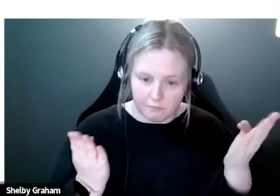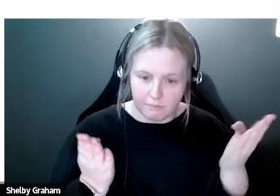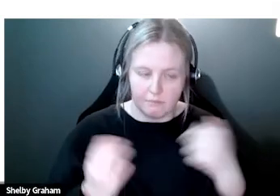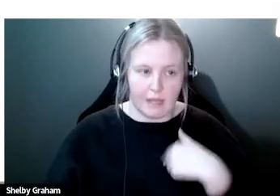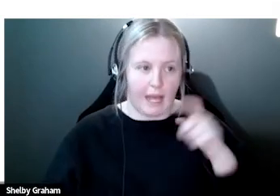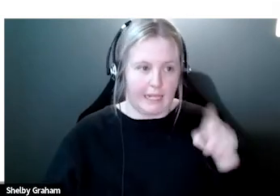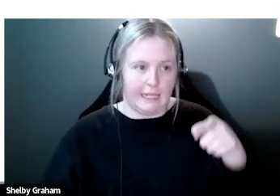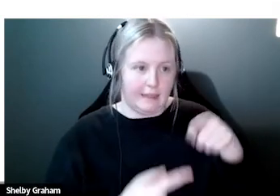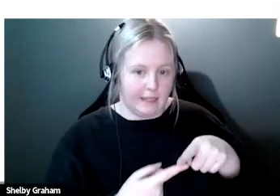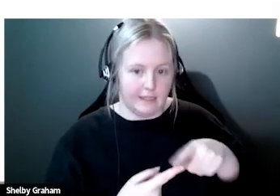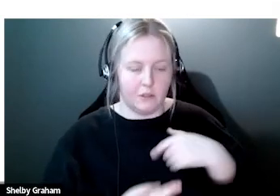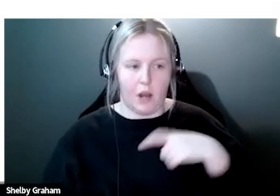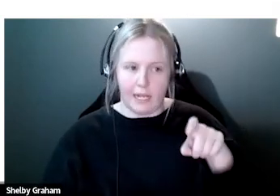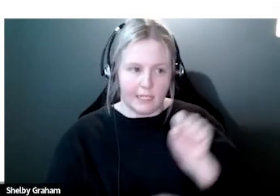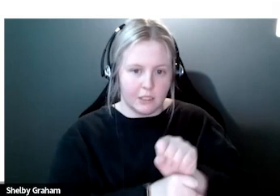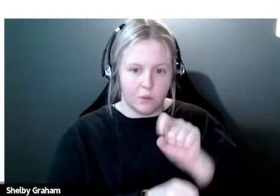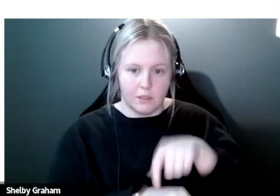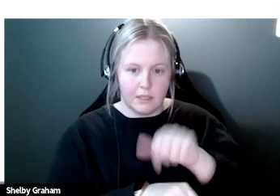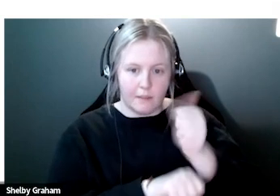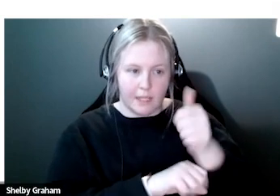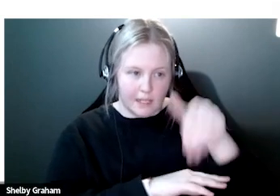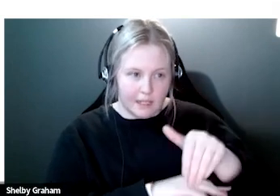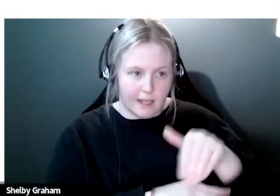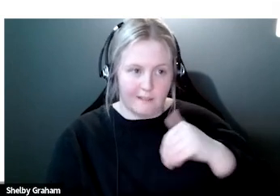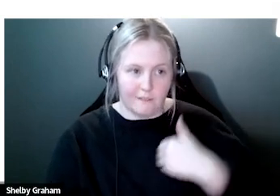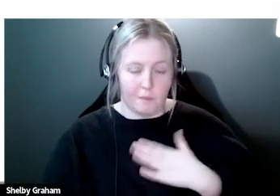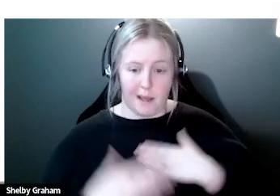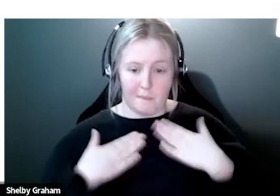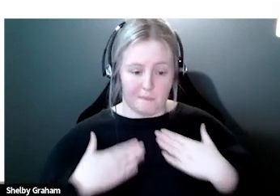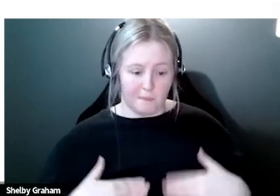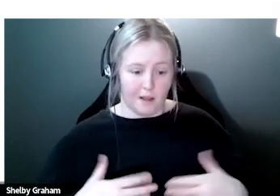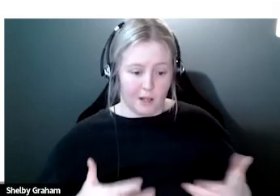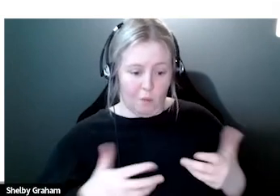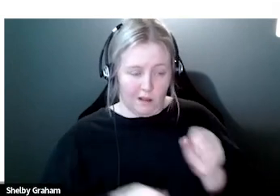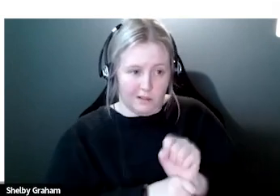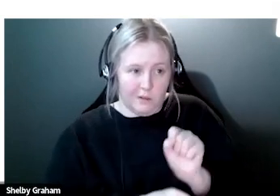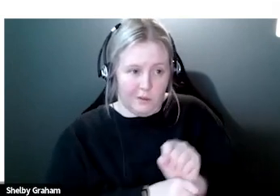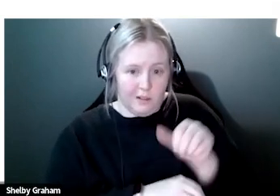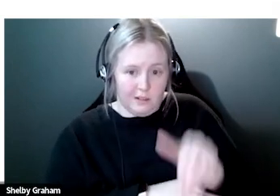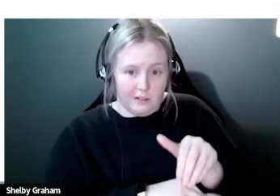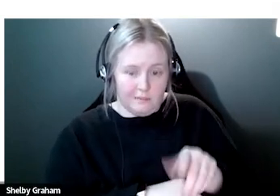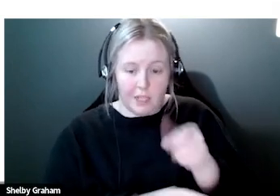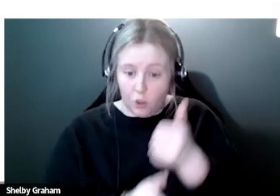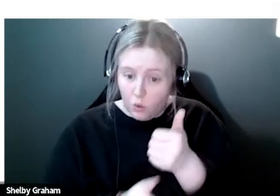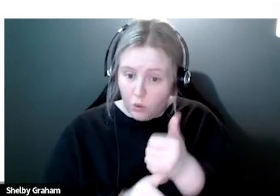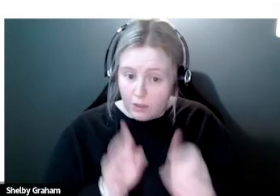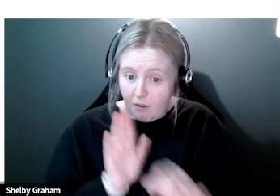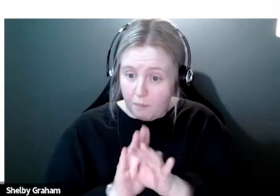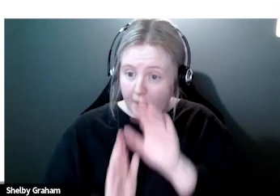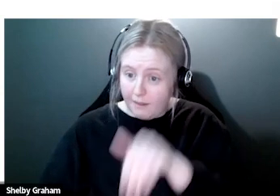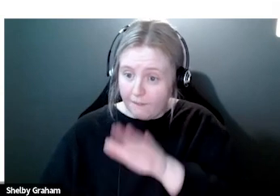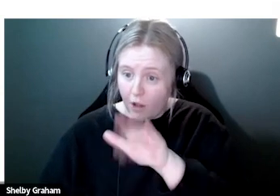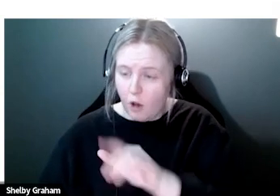needing, or I need to work at 10 o'clock at night because my body is asking to work. You don't choose the flow chooses